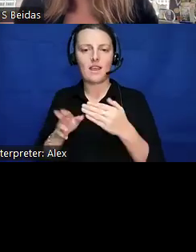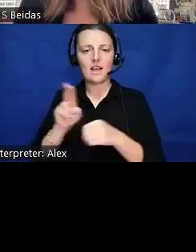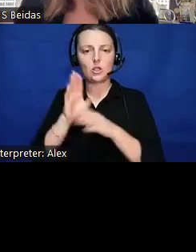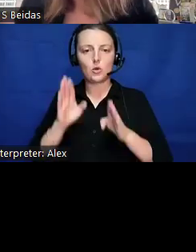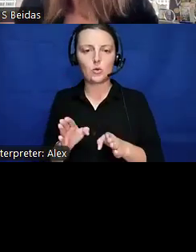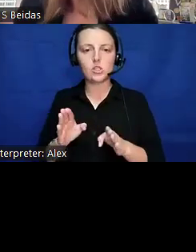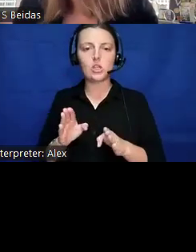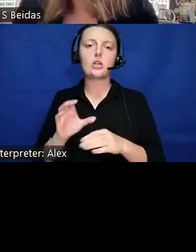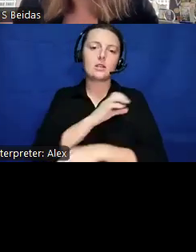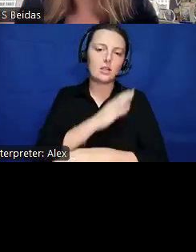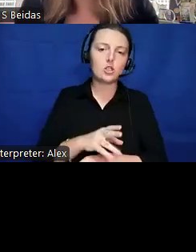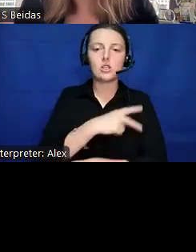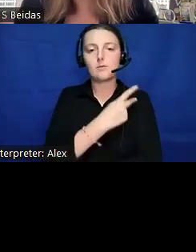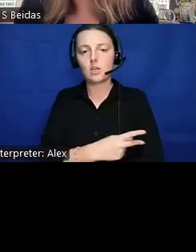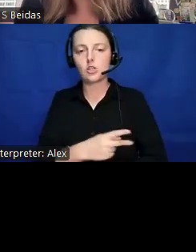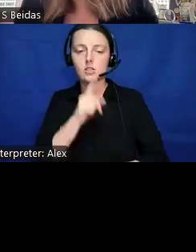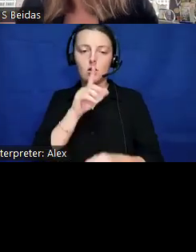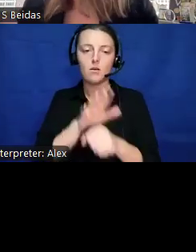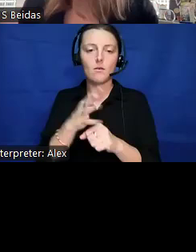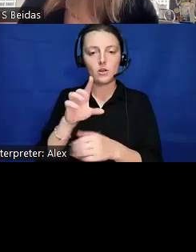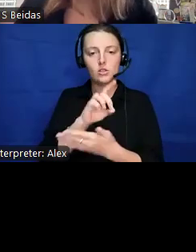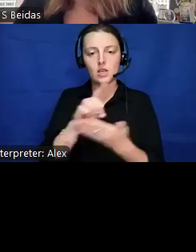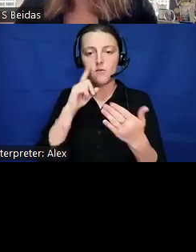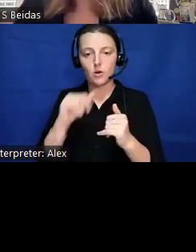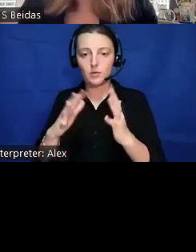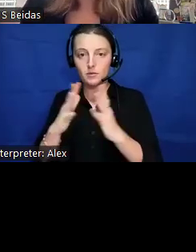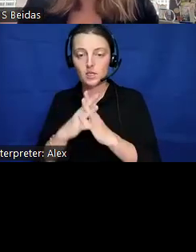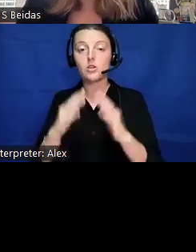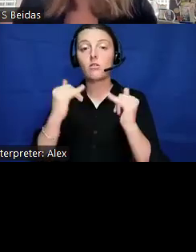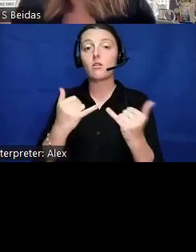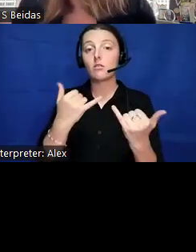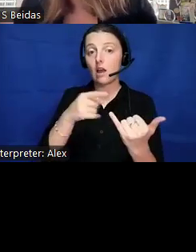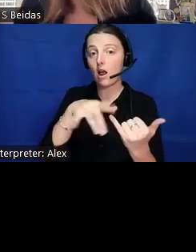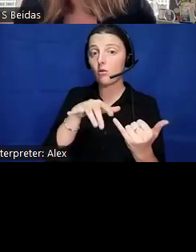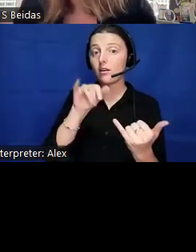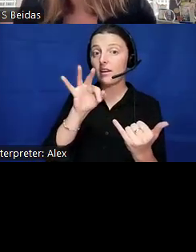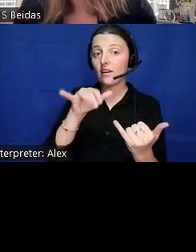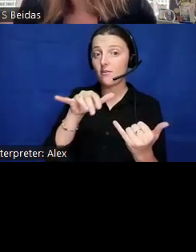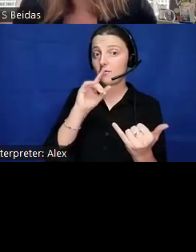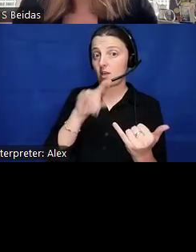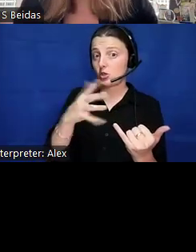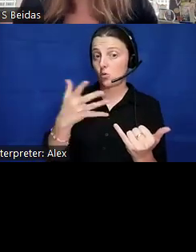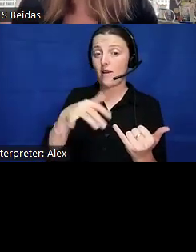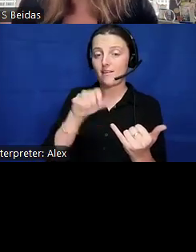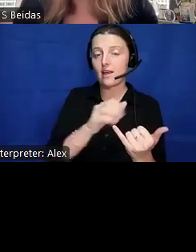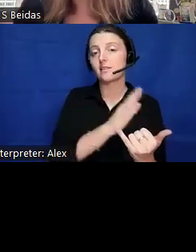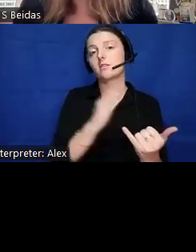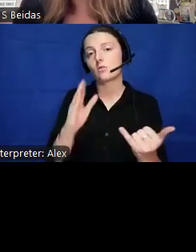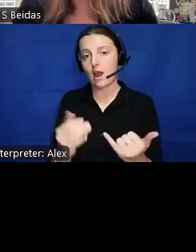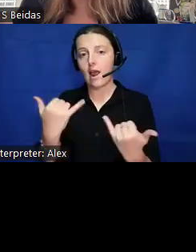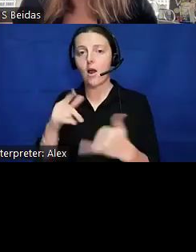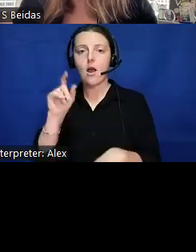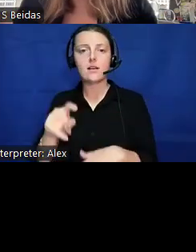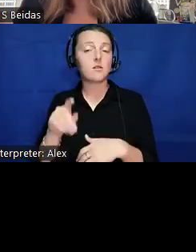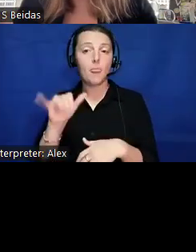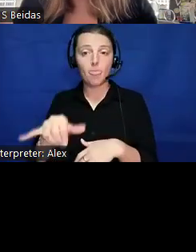for implementation. Now, it happens that the answer to that question is yes, so then the next question you might ask yourself is whether or not that practice